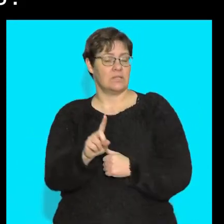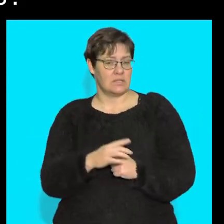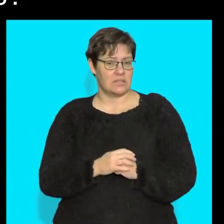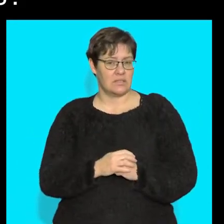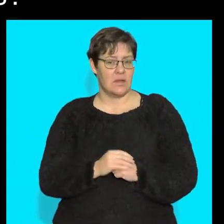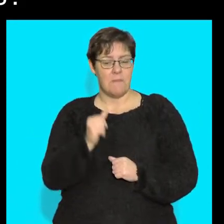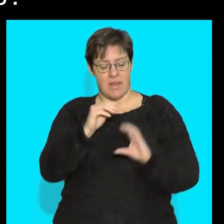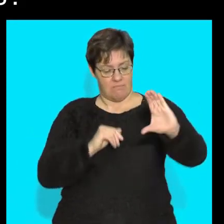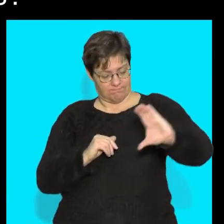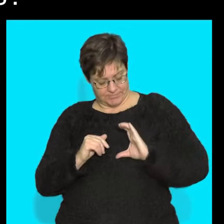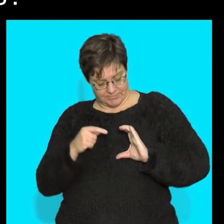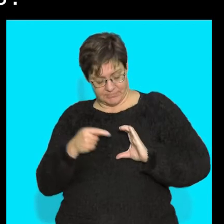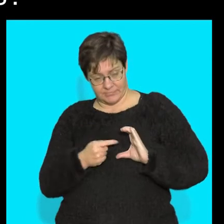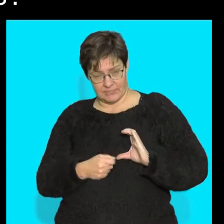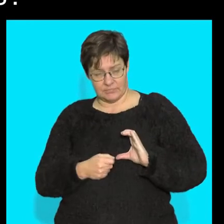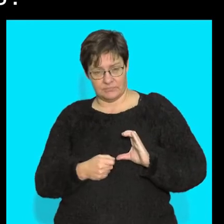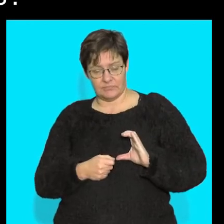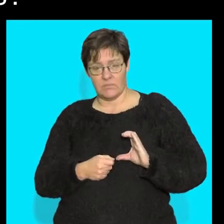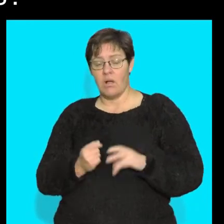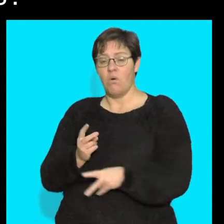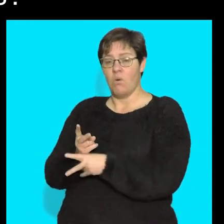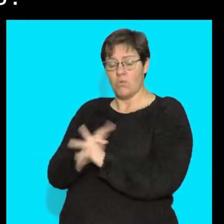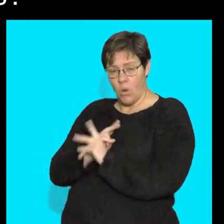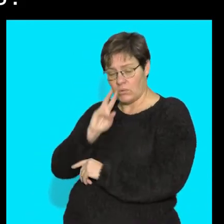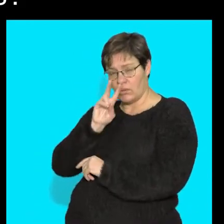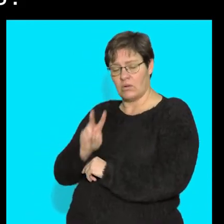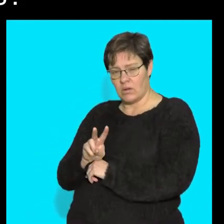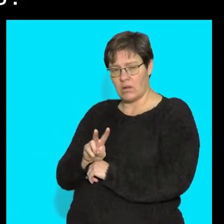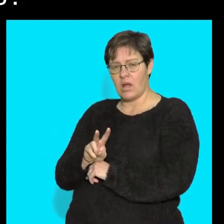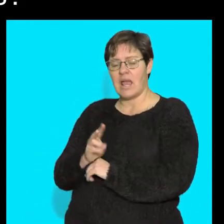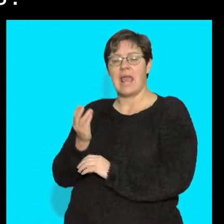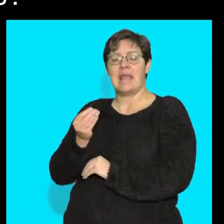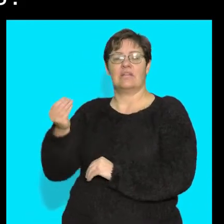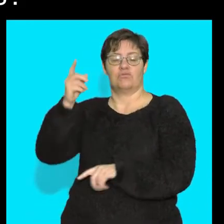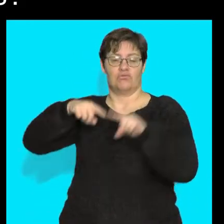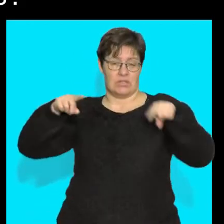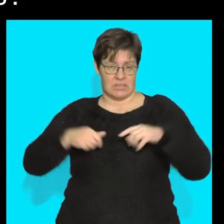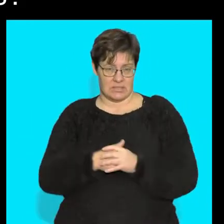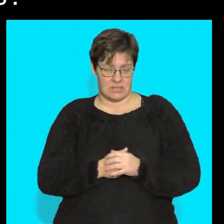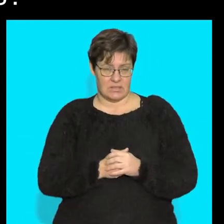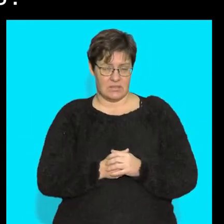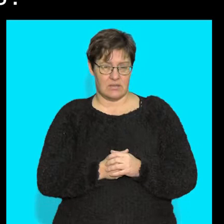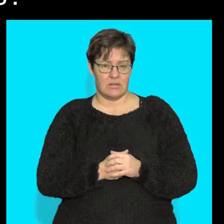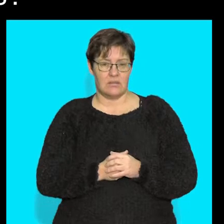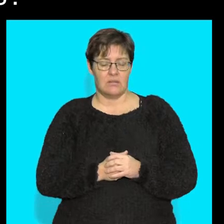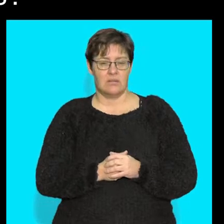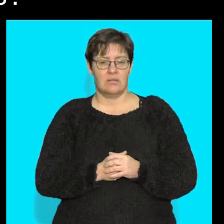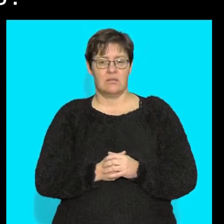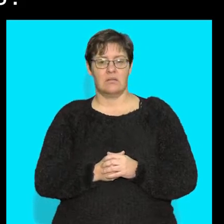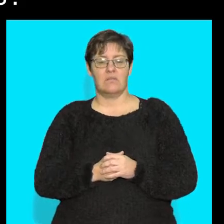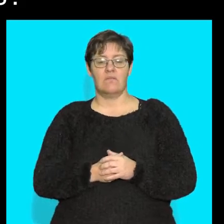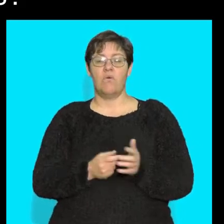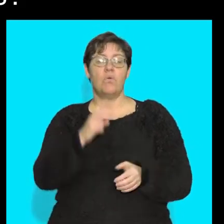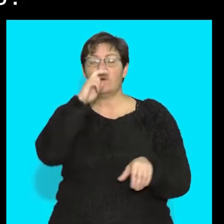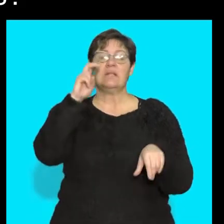looking at the lump sum. With the loan, you look at an interest rate. Guys, there's really